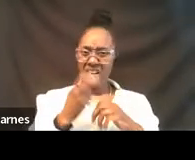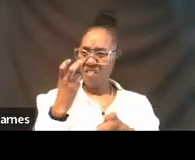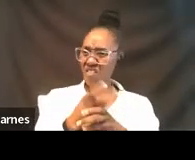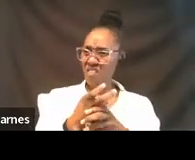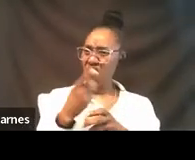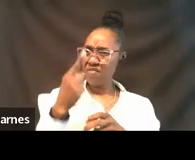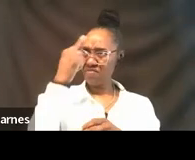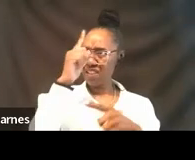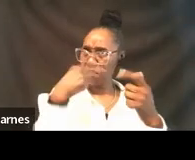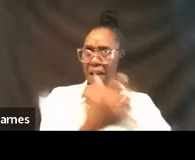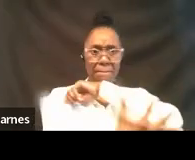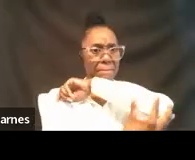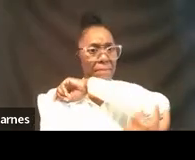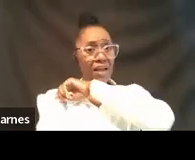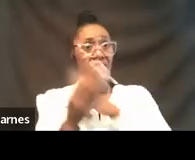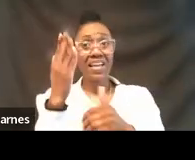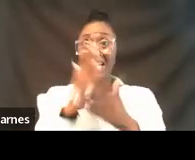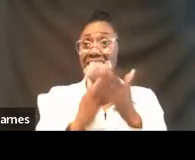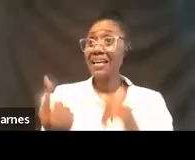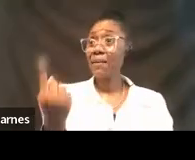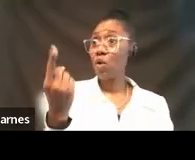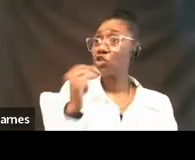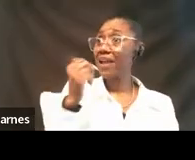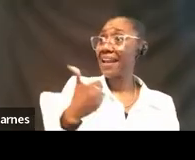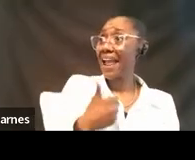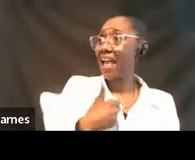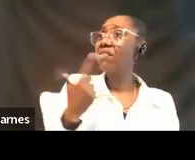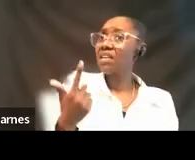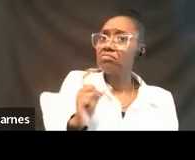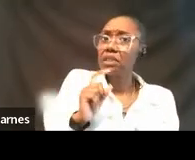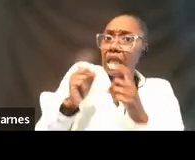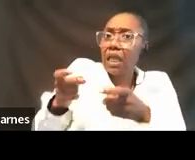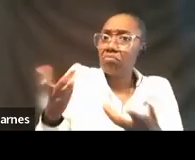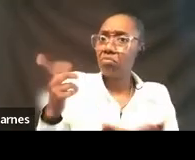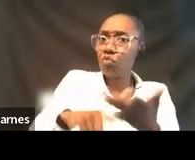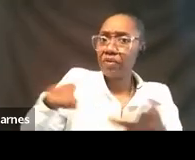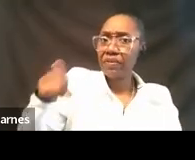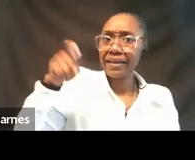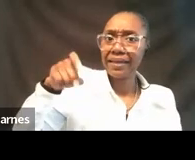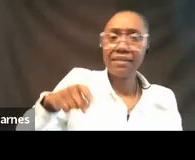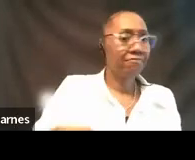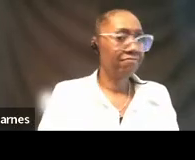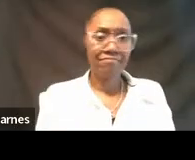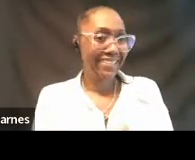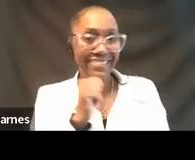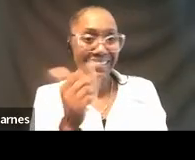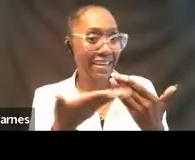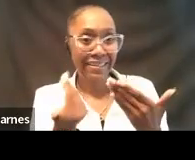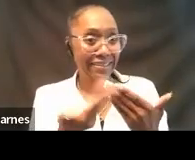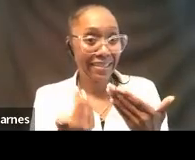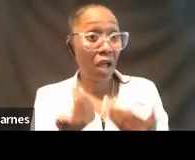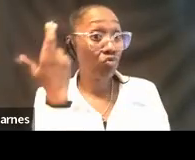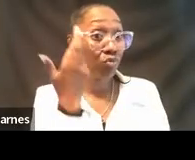about poverty? If somebody doesn't have something, just meet the need. It's not that easy. Here's the reason